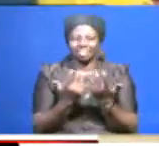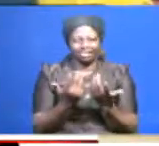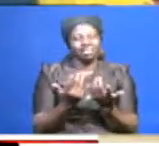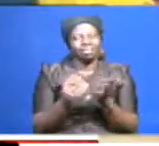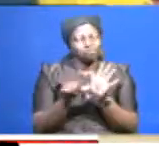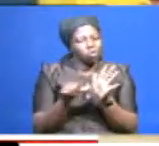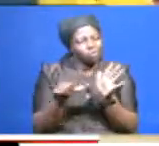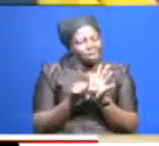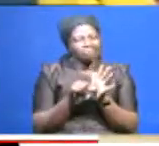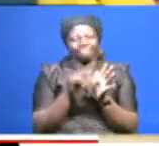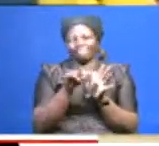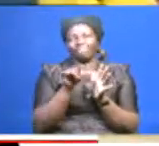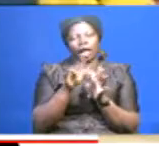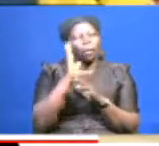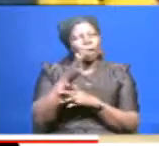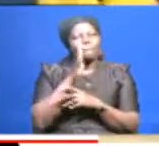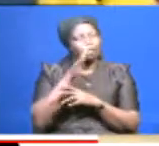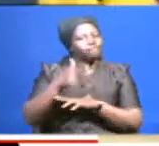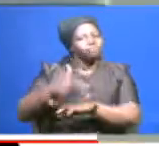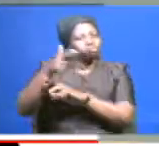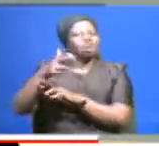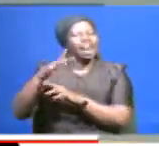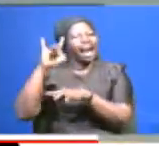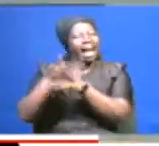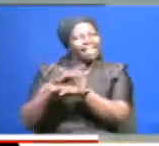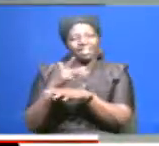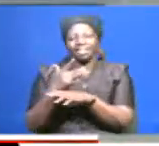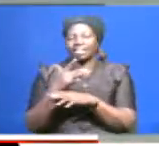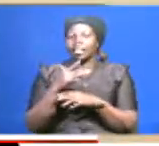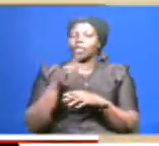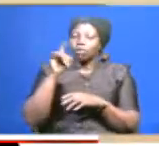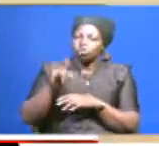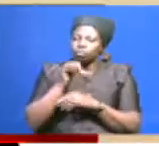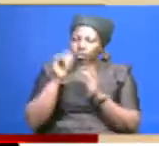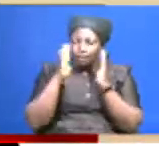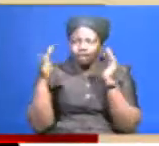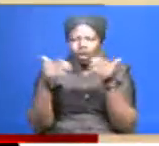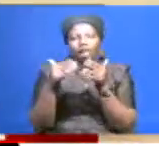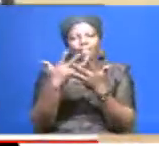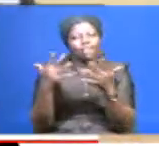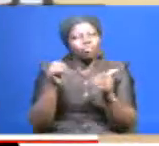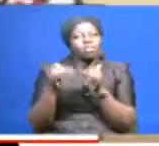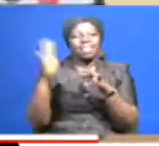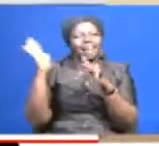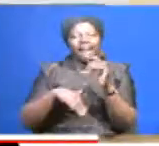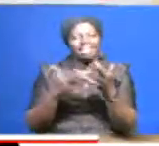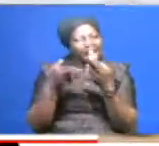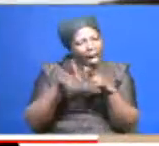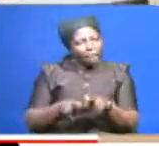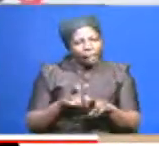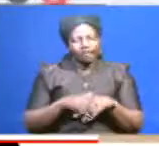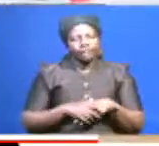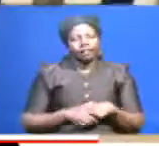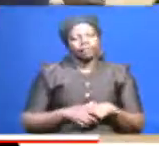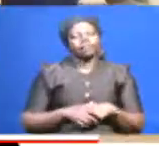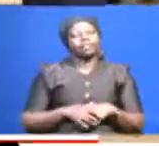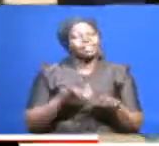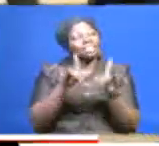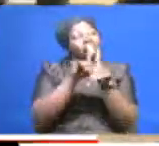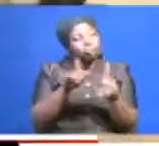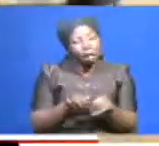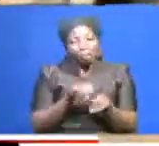So let's not dwell on impossibilities, things that cannot happen. While discouraging workers from participating in the